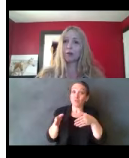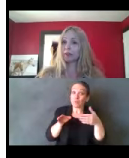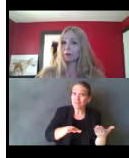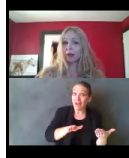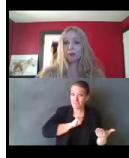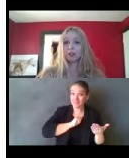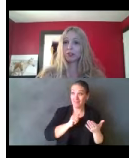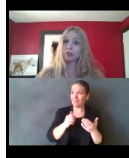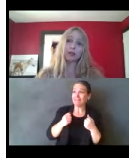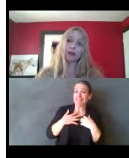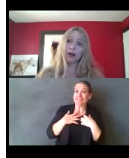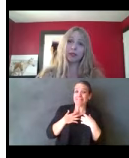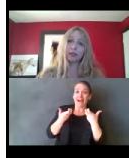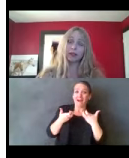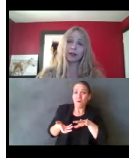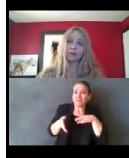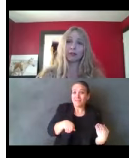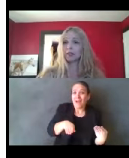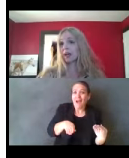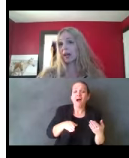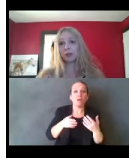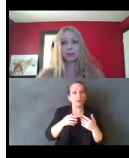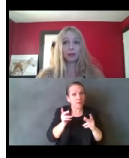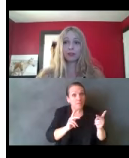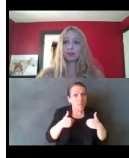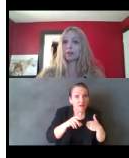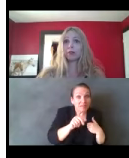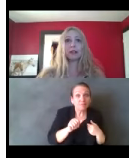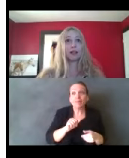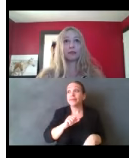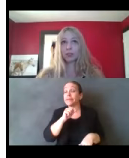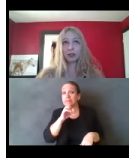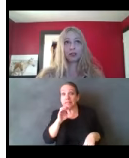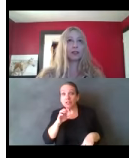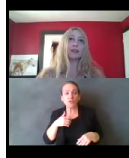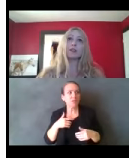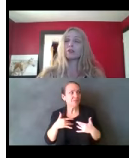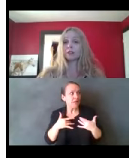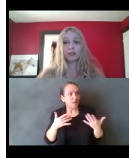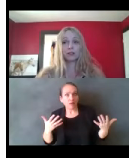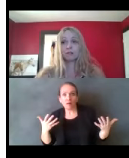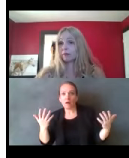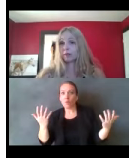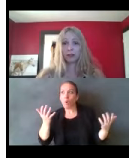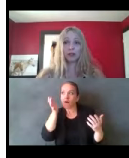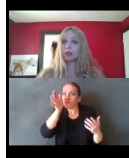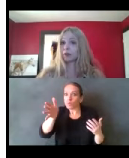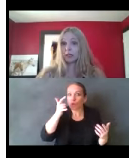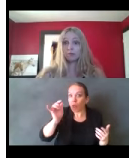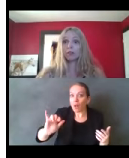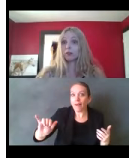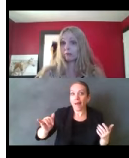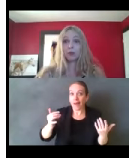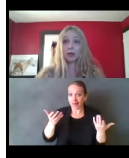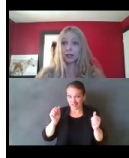very common with health issues that are happening. What's going to happen? What's, my life expectancy? Could this thing, kill